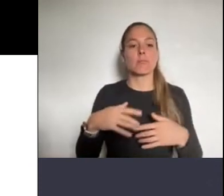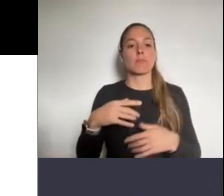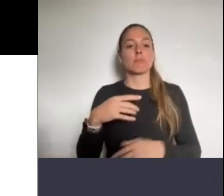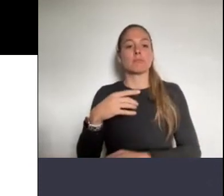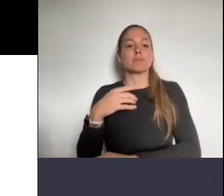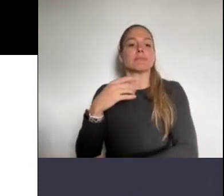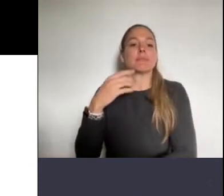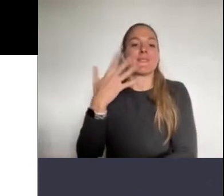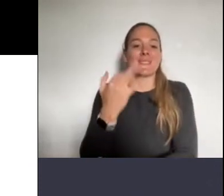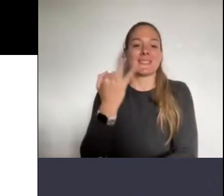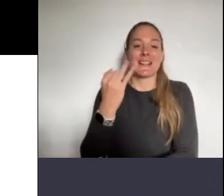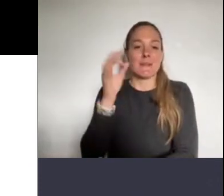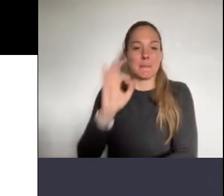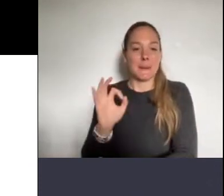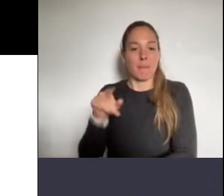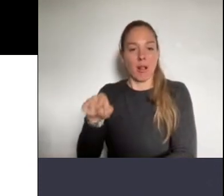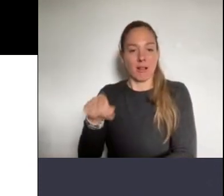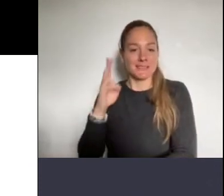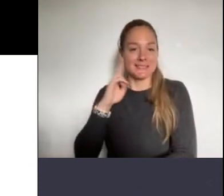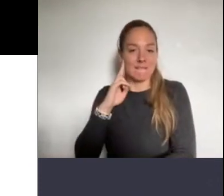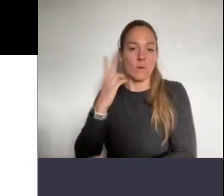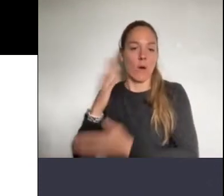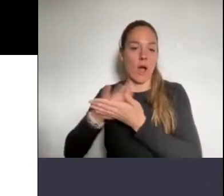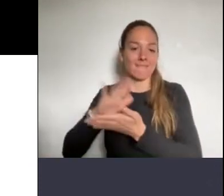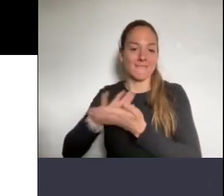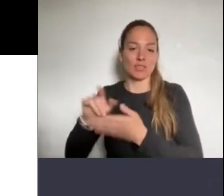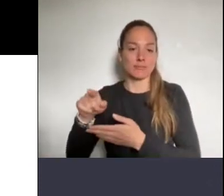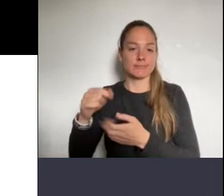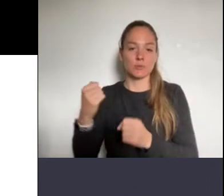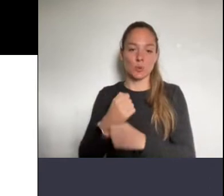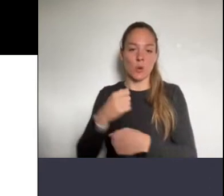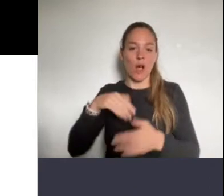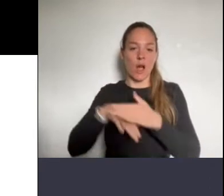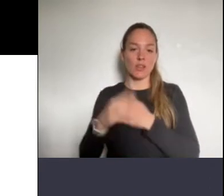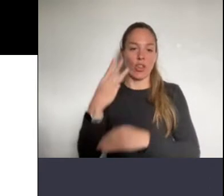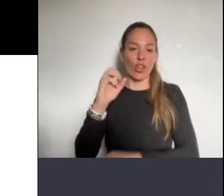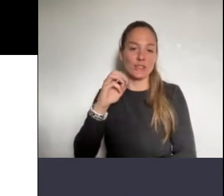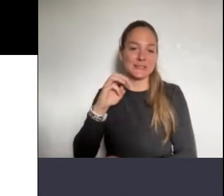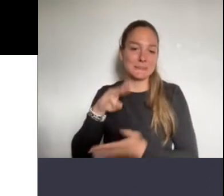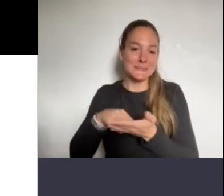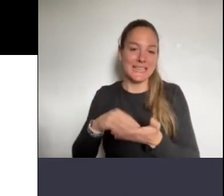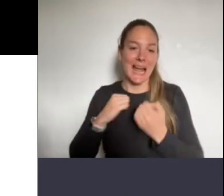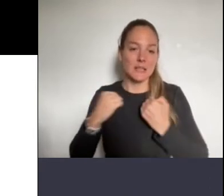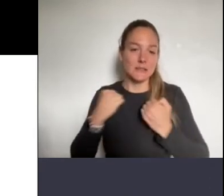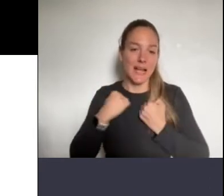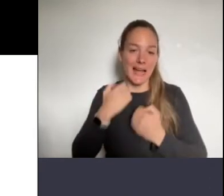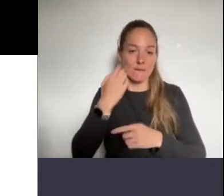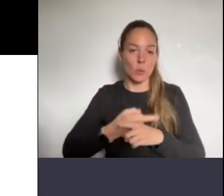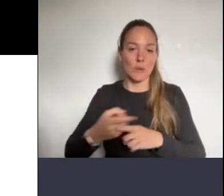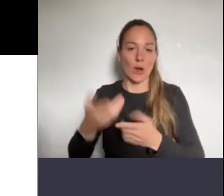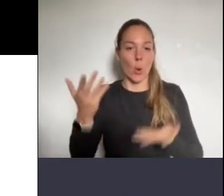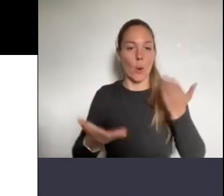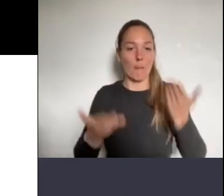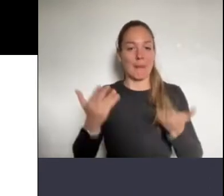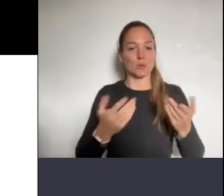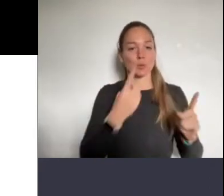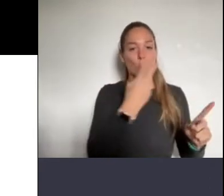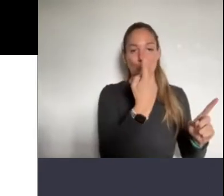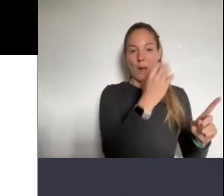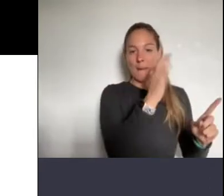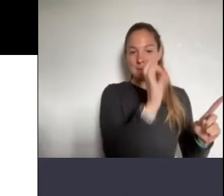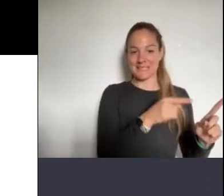than 30 minutes of exercise each week, compared to the 21% of non-disabled people, and that is a recommendation